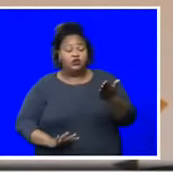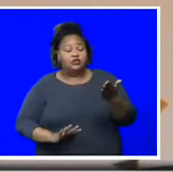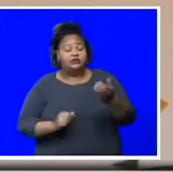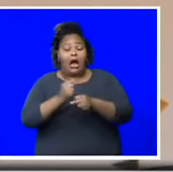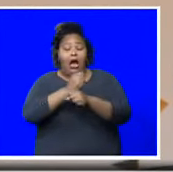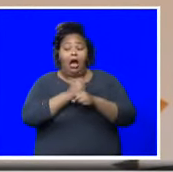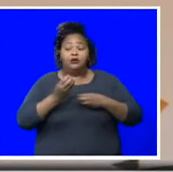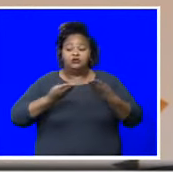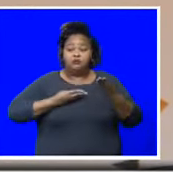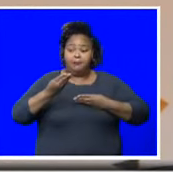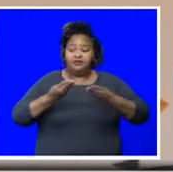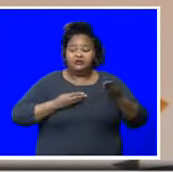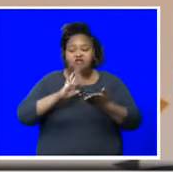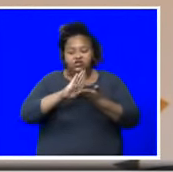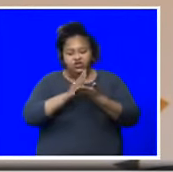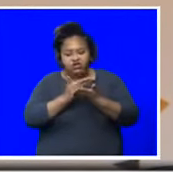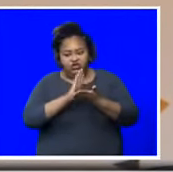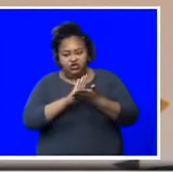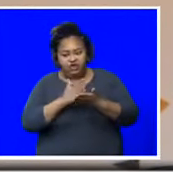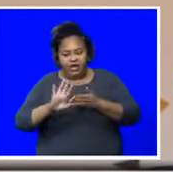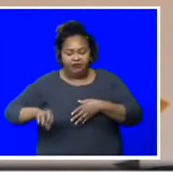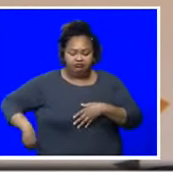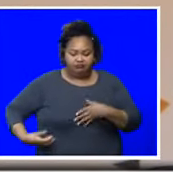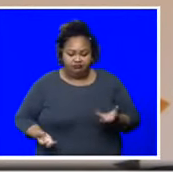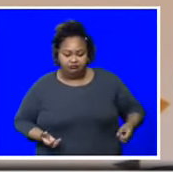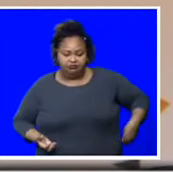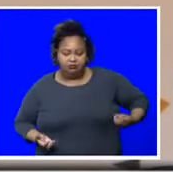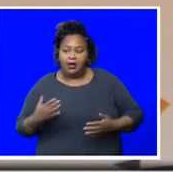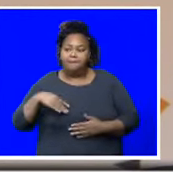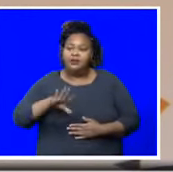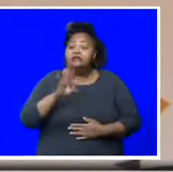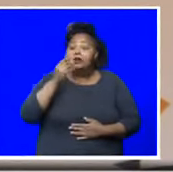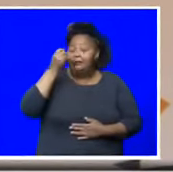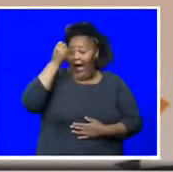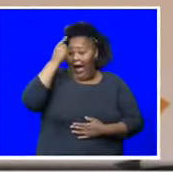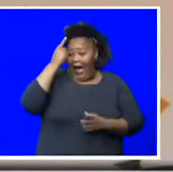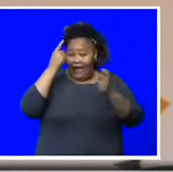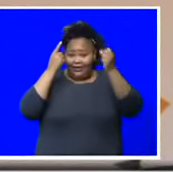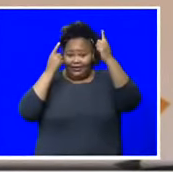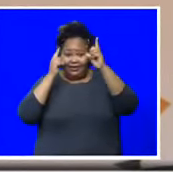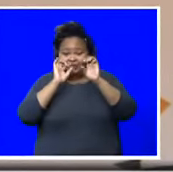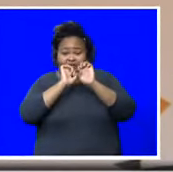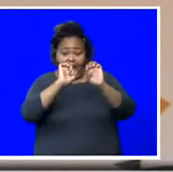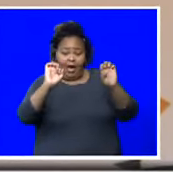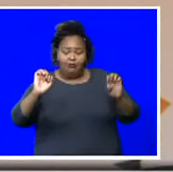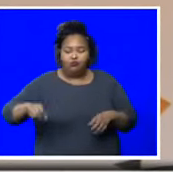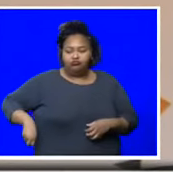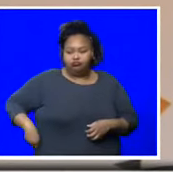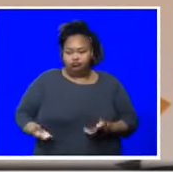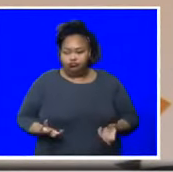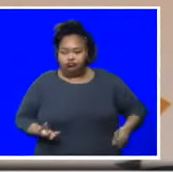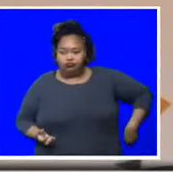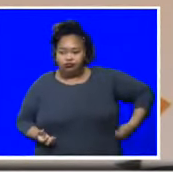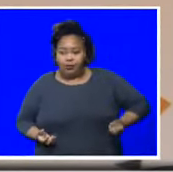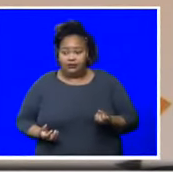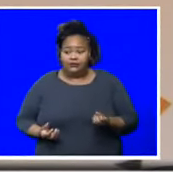your ideas and your aspirations, and to inspire and motivate one